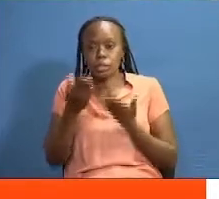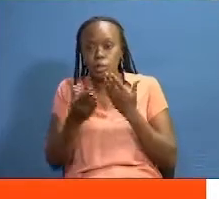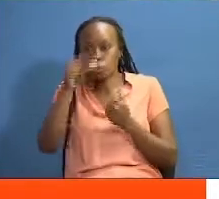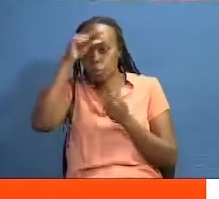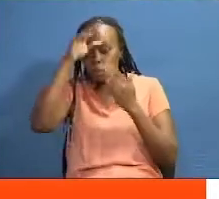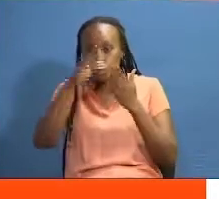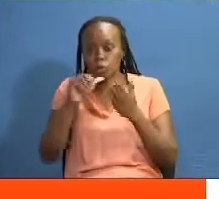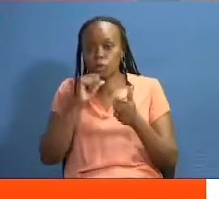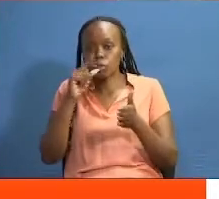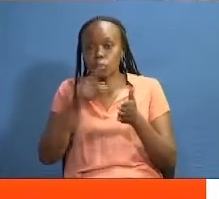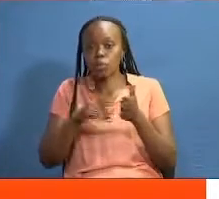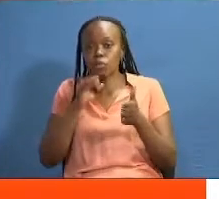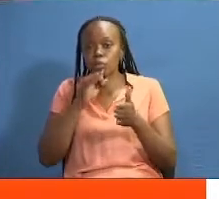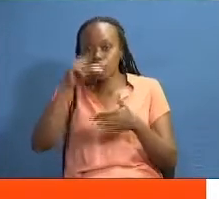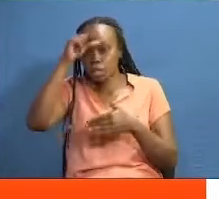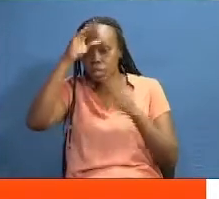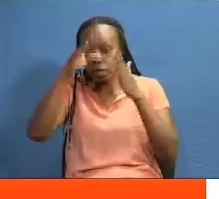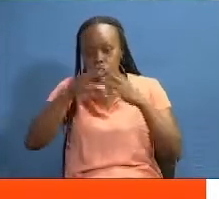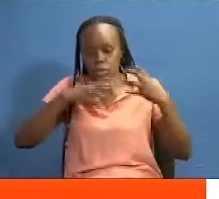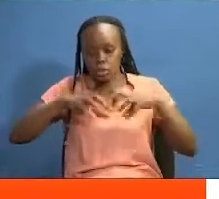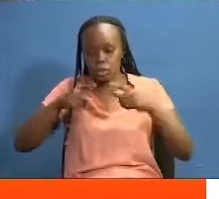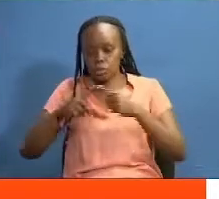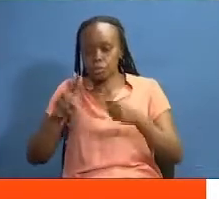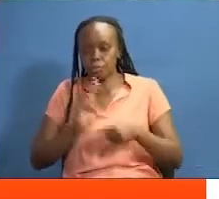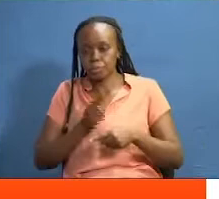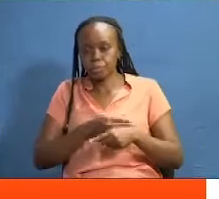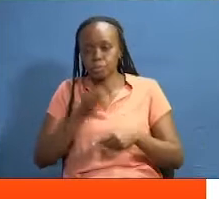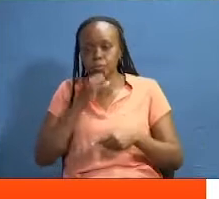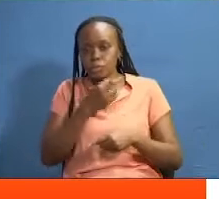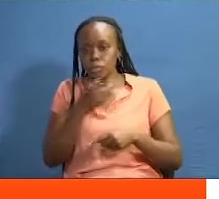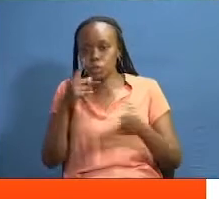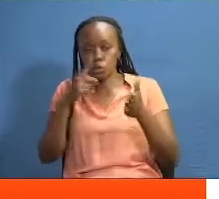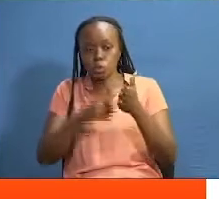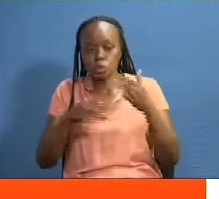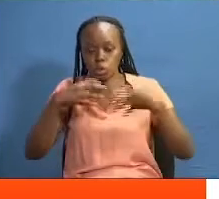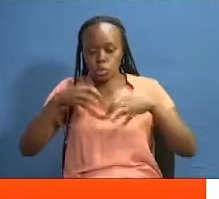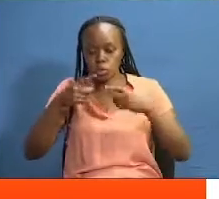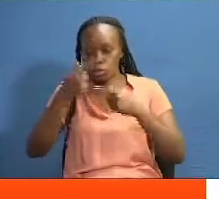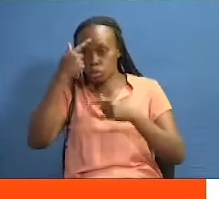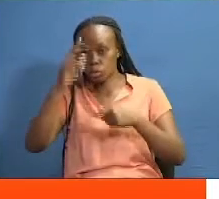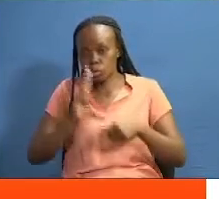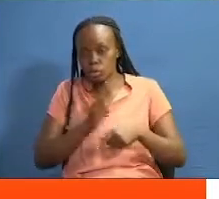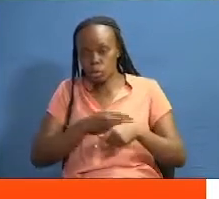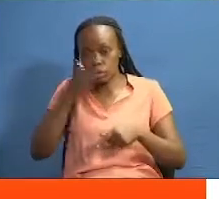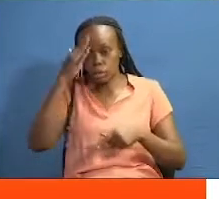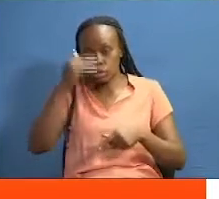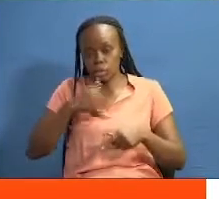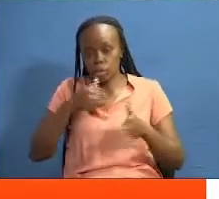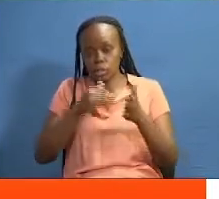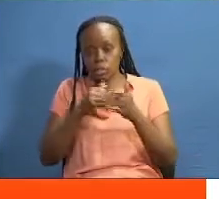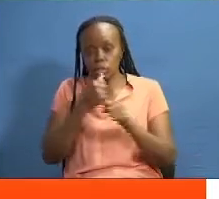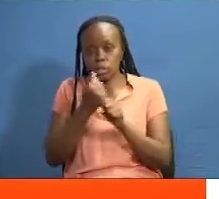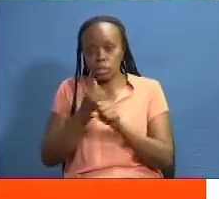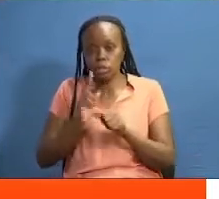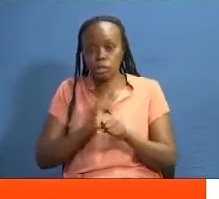government? Not what is the government doing to us? Because this notion of what is the government doing for us, I think it has really made